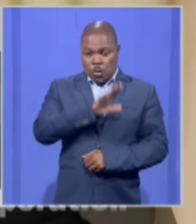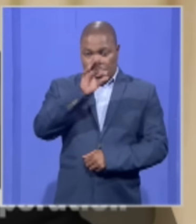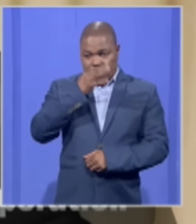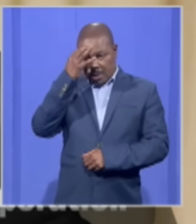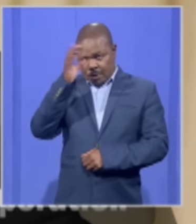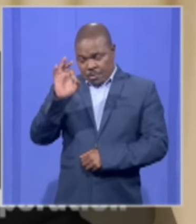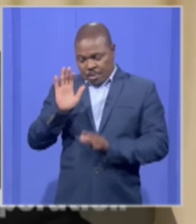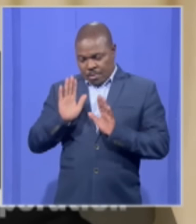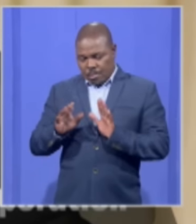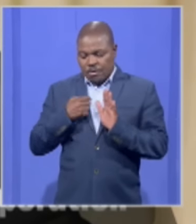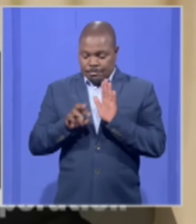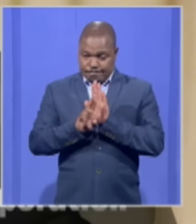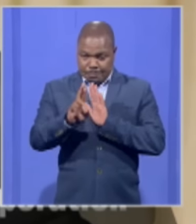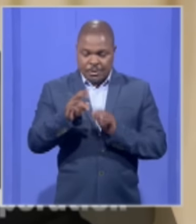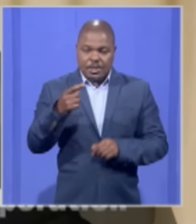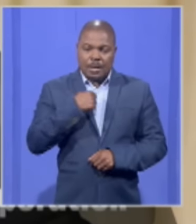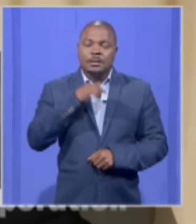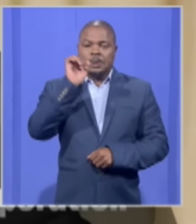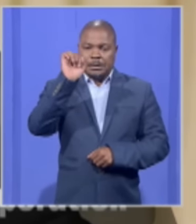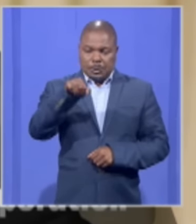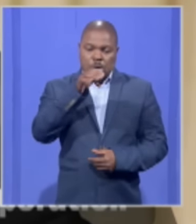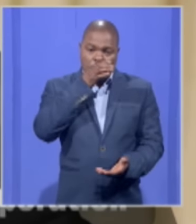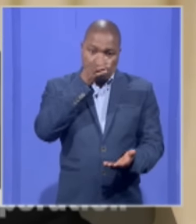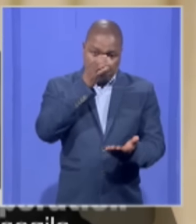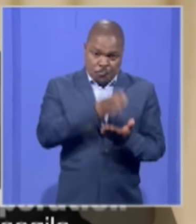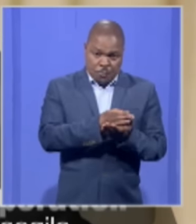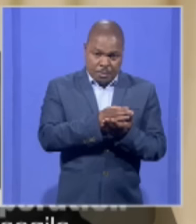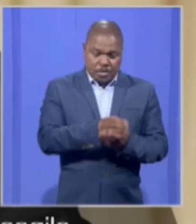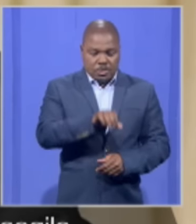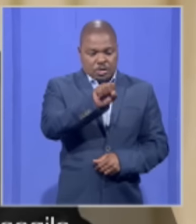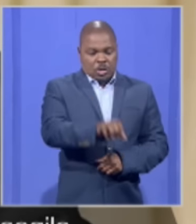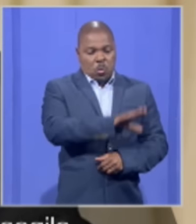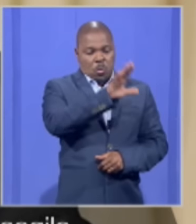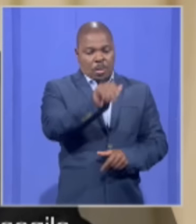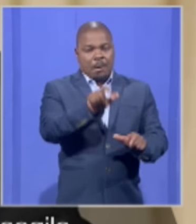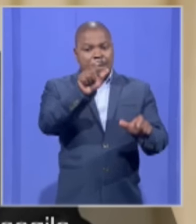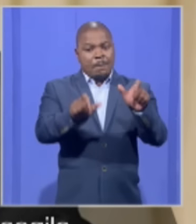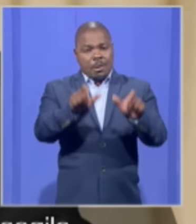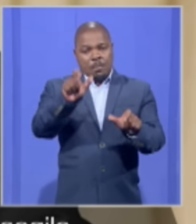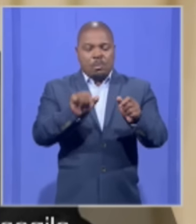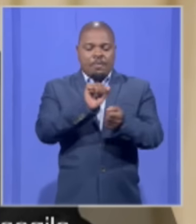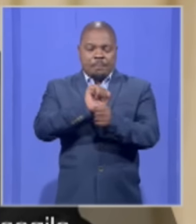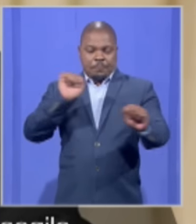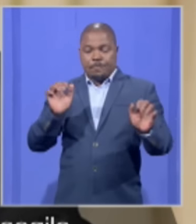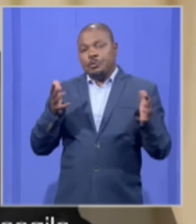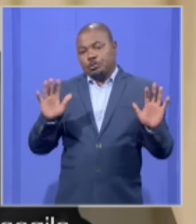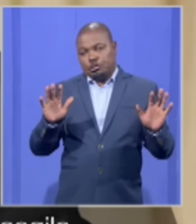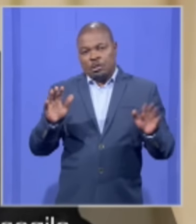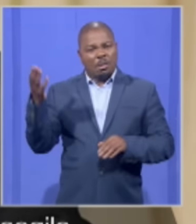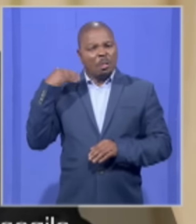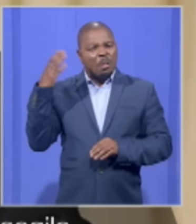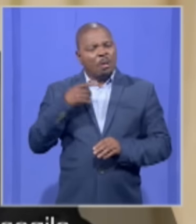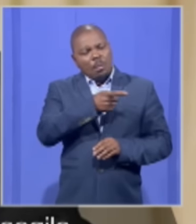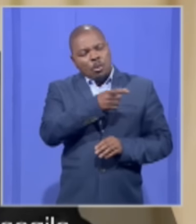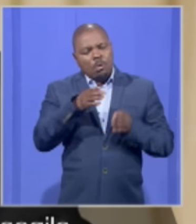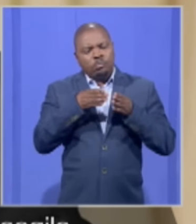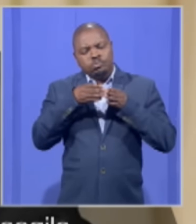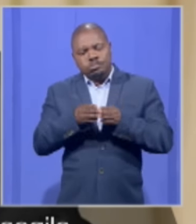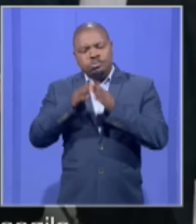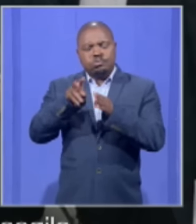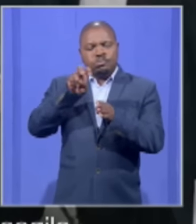government, I hereby confirm the release of the South Africans who were involved in the